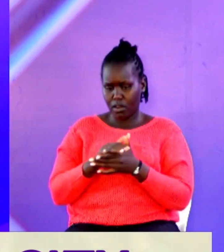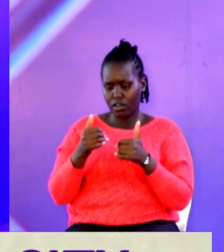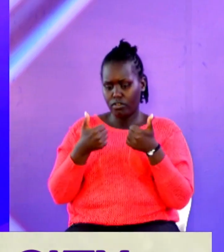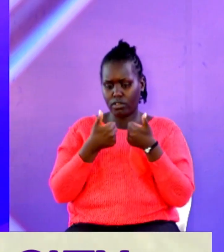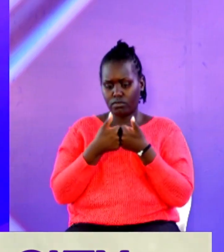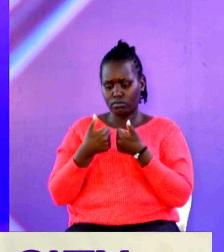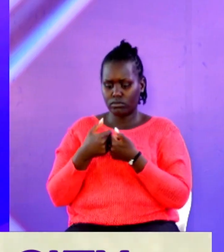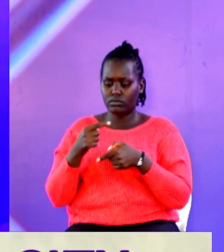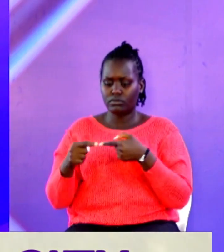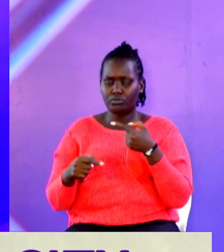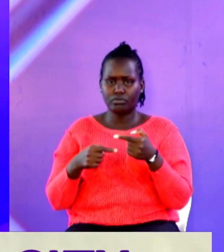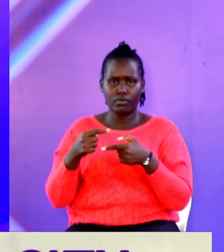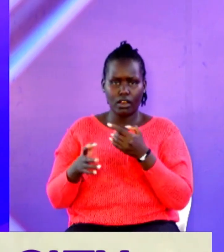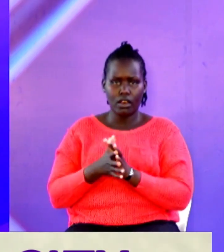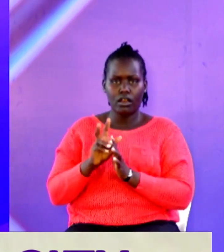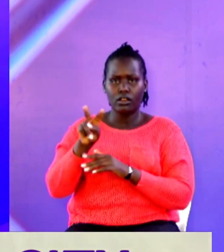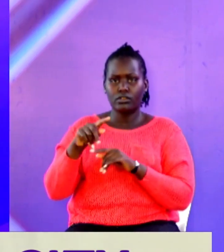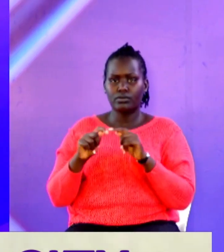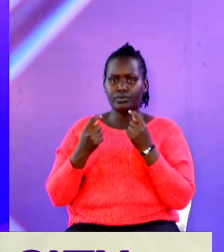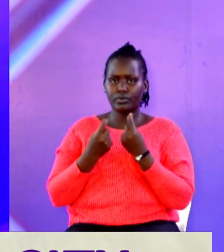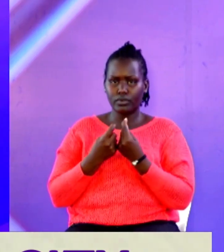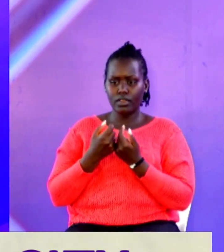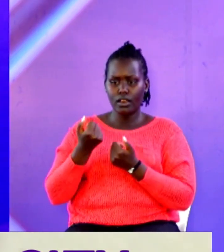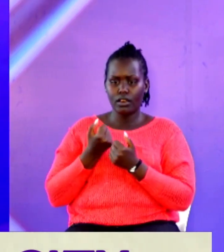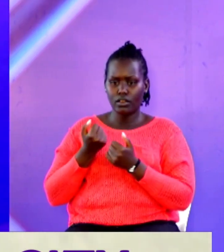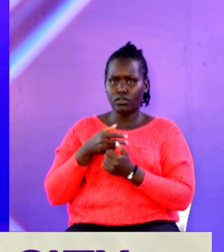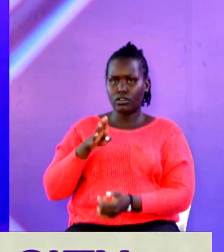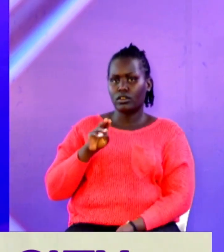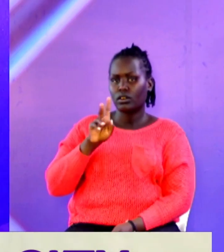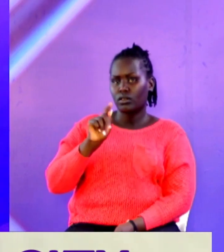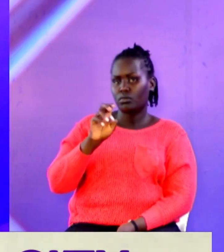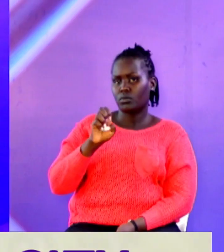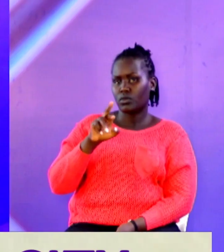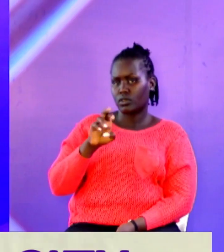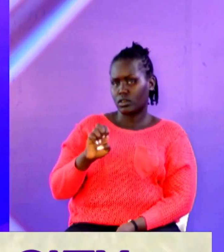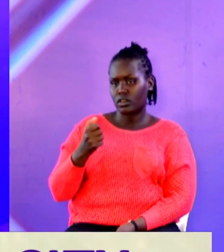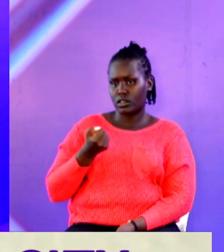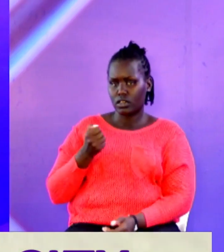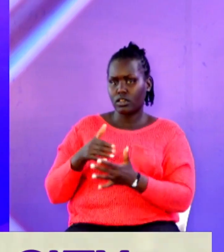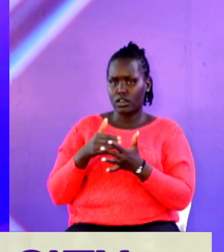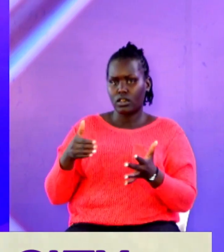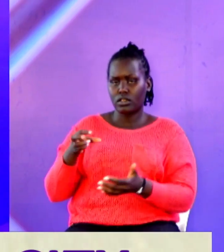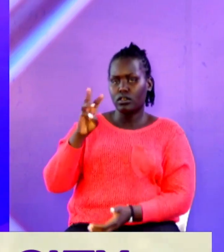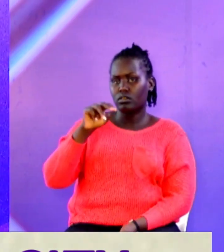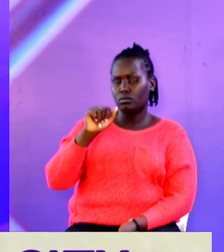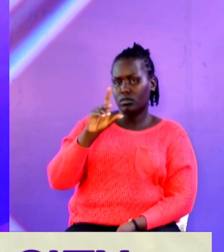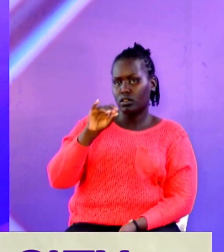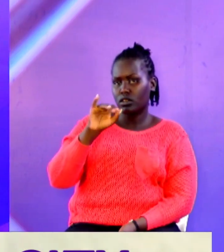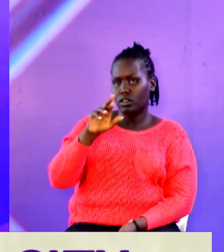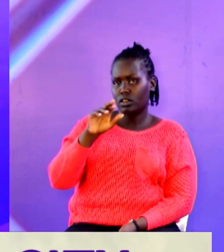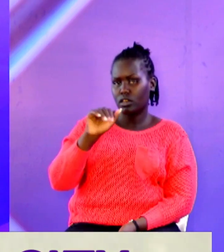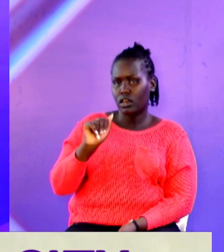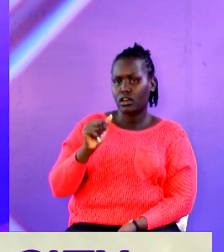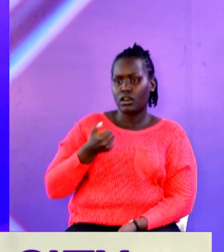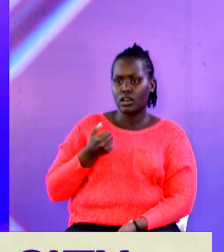two teams that were playing in the finals on the girls' side was Butere Girls, was playing against Madira Girls. And I will